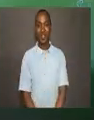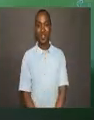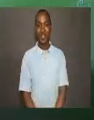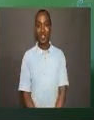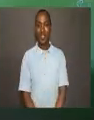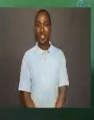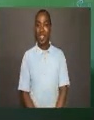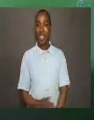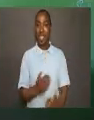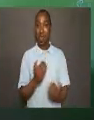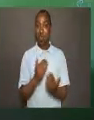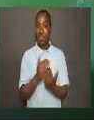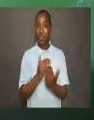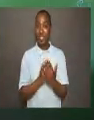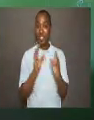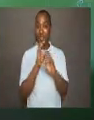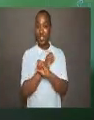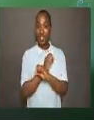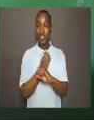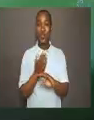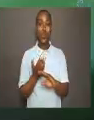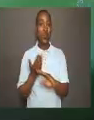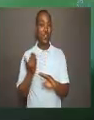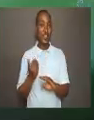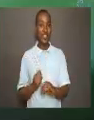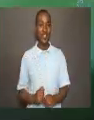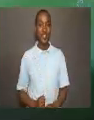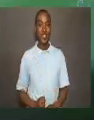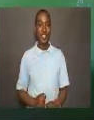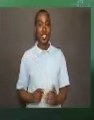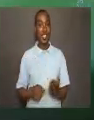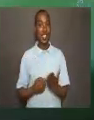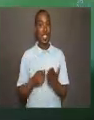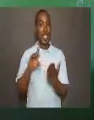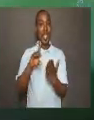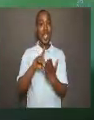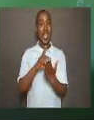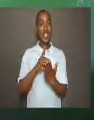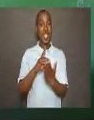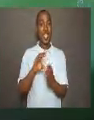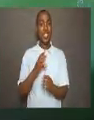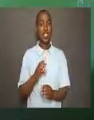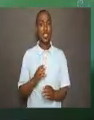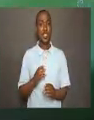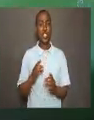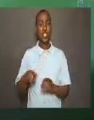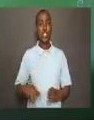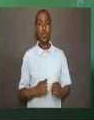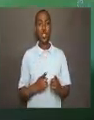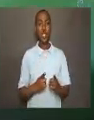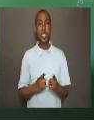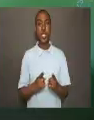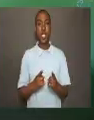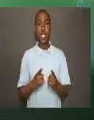Before we conclude our lesson today, let us review how systemic